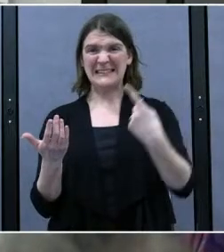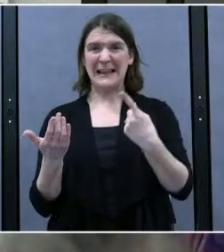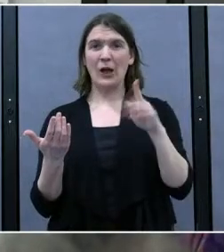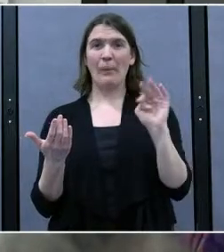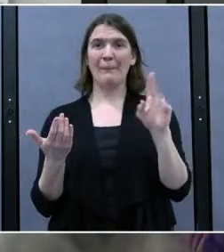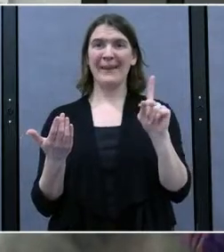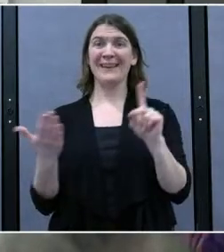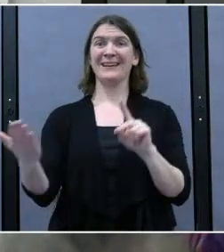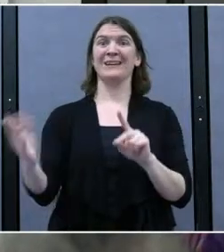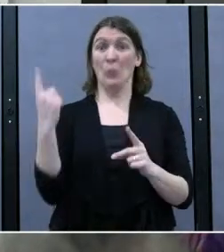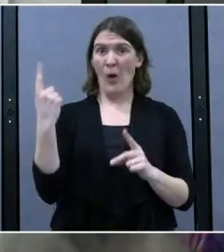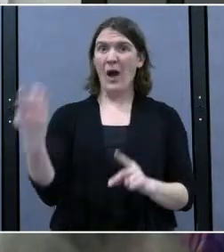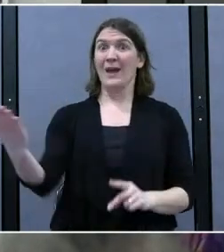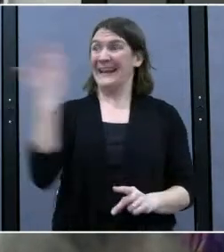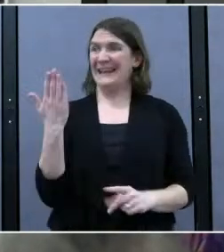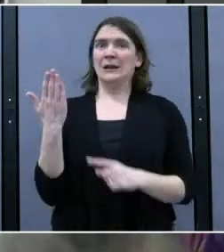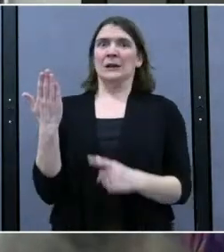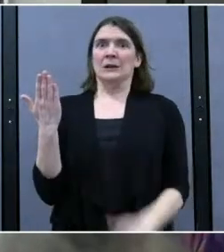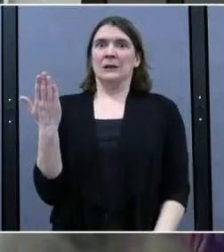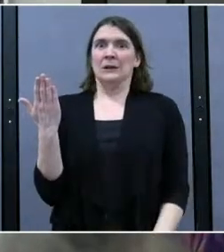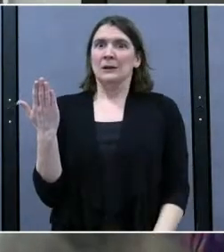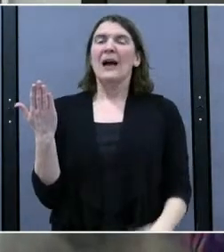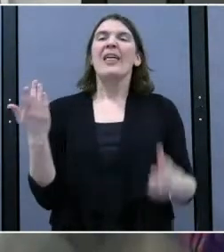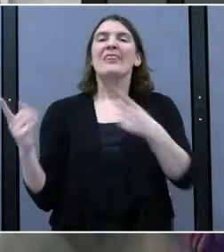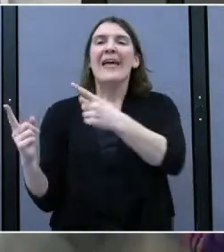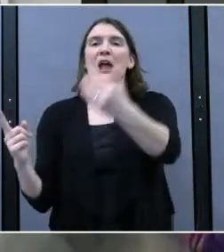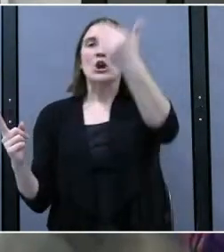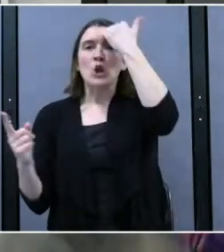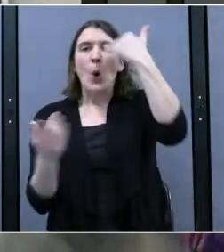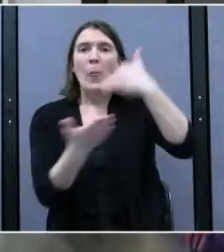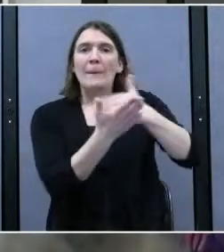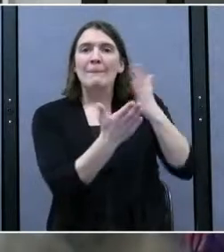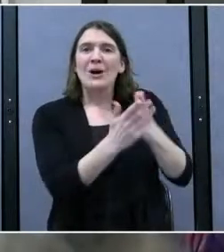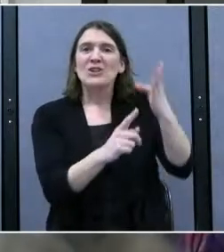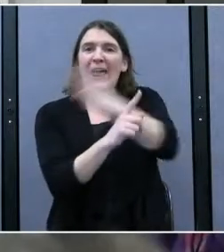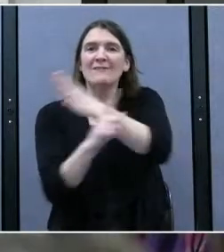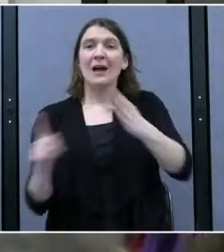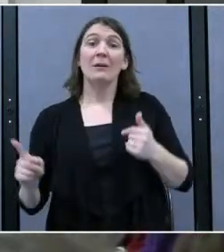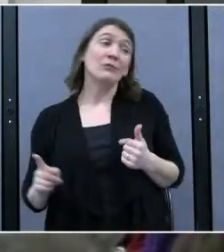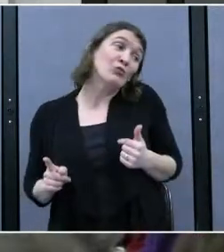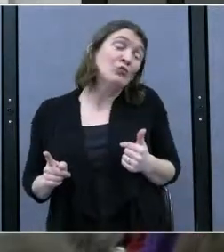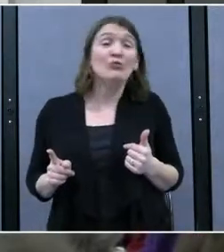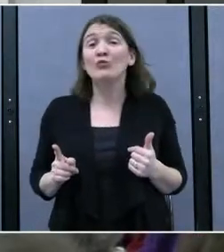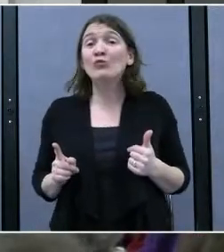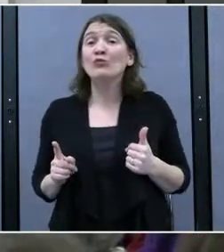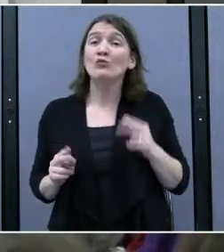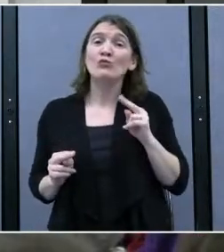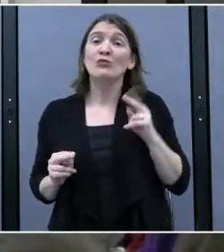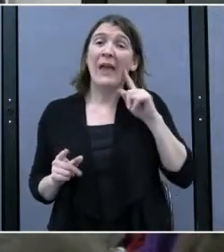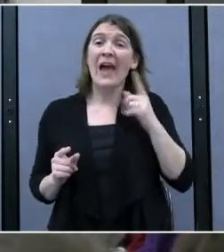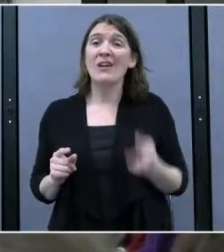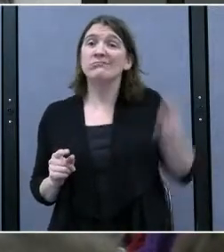know what the budget is ahead of time. That's deeply troubling to me.